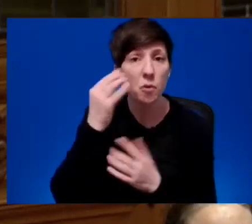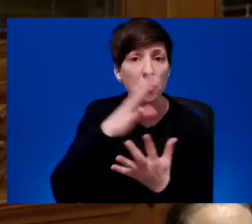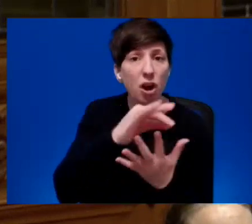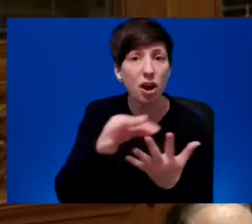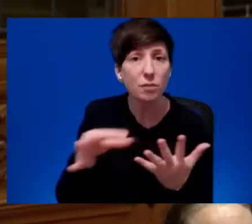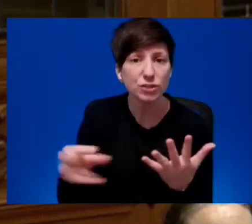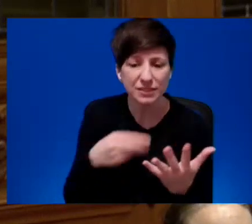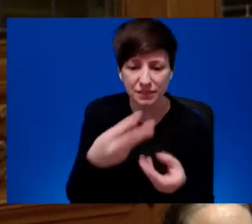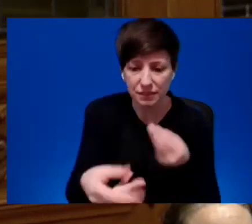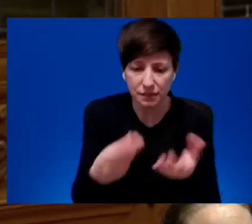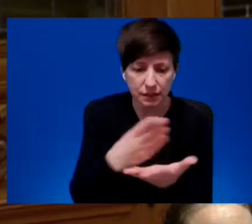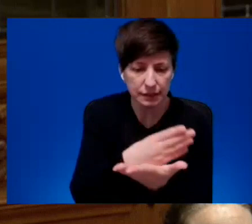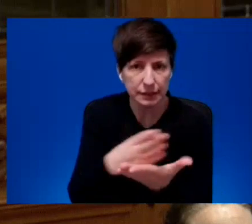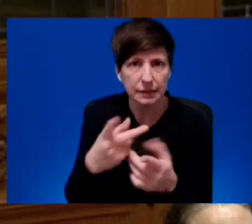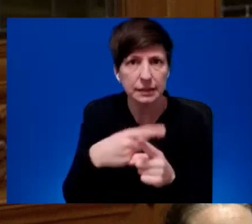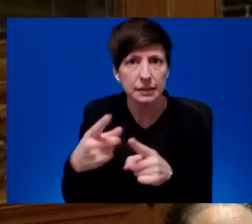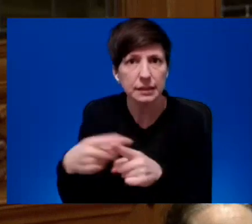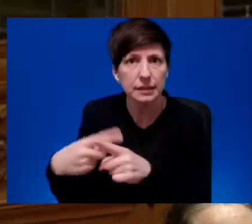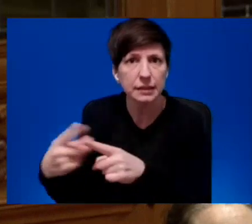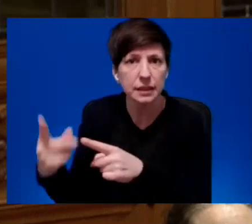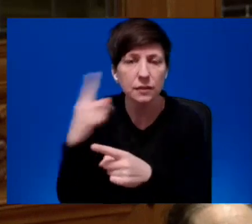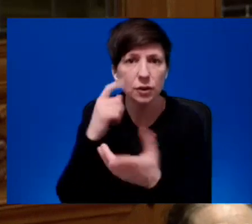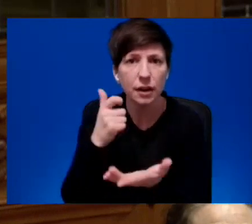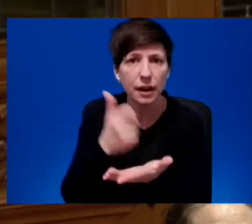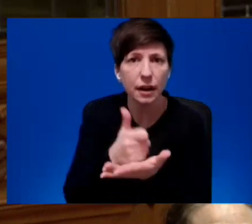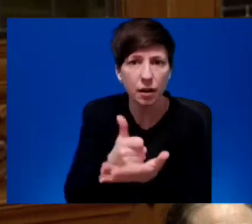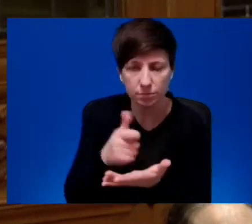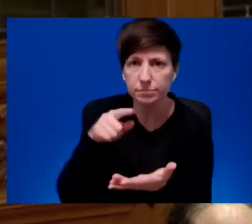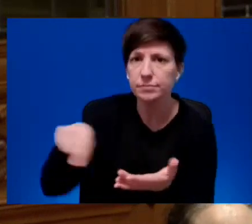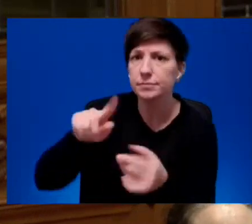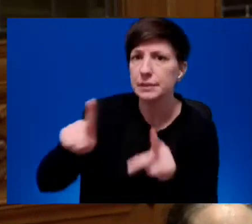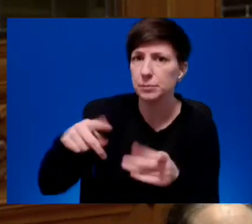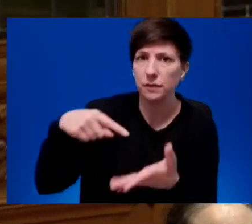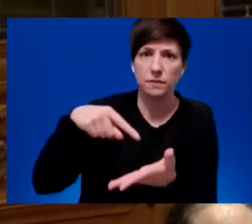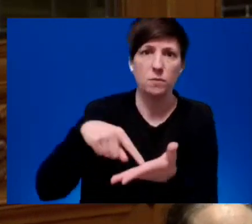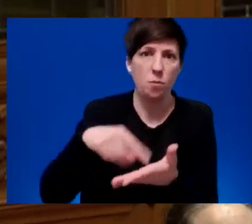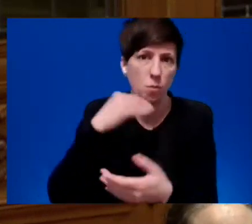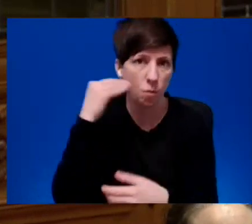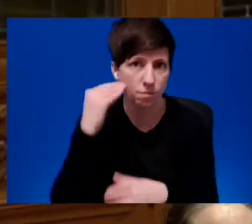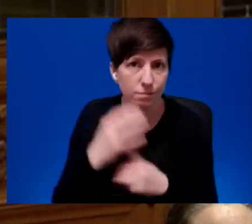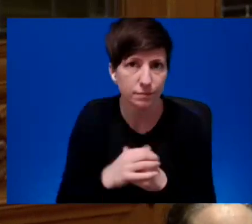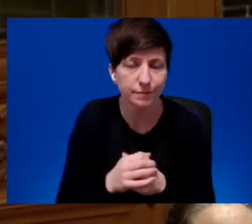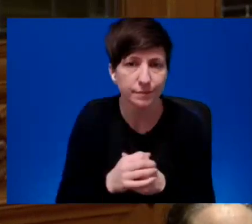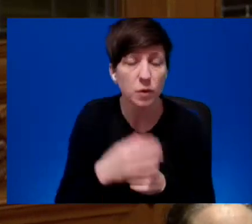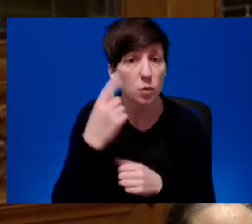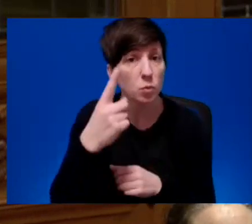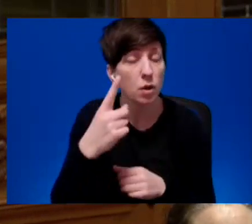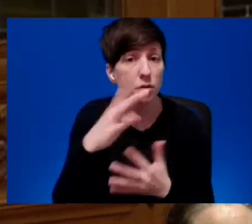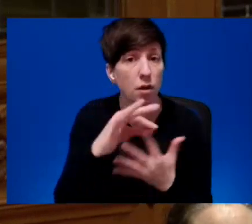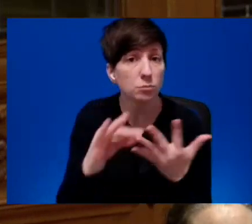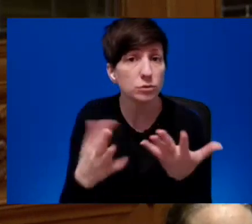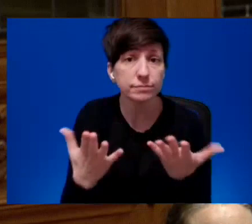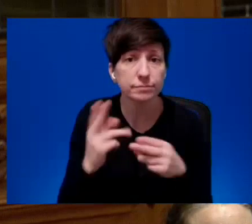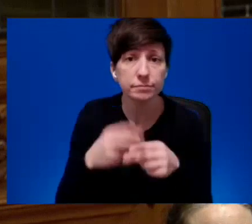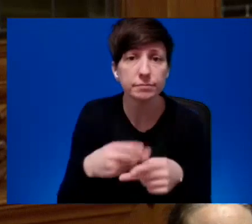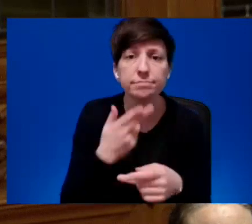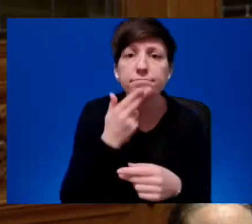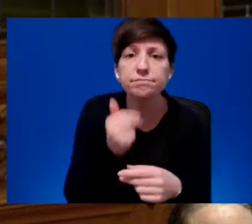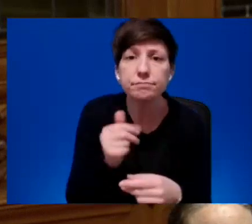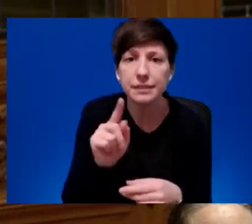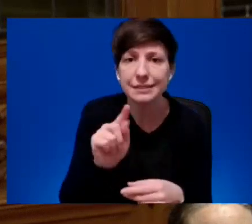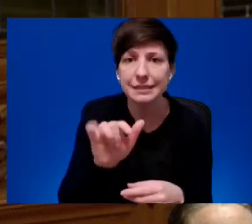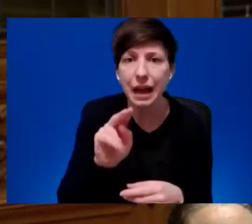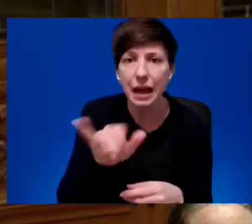crisis. Tiny homes are one solution. For many, a tiny home represents stability and affordability that is not otherwise completely